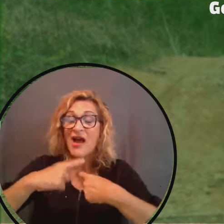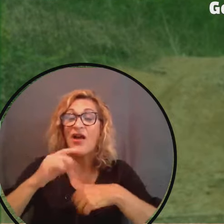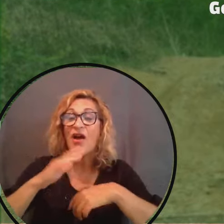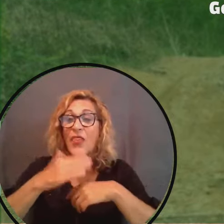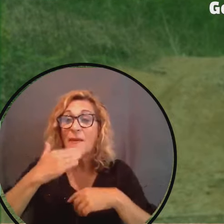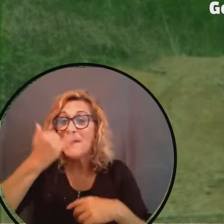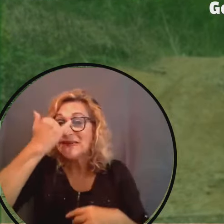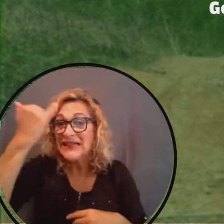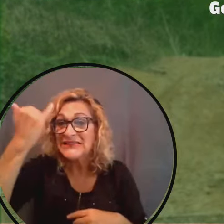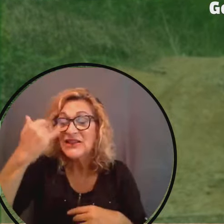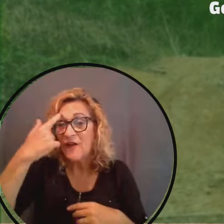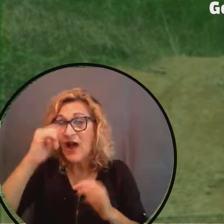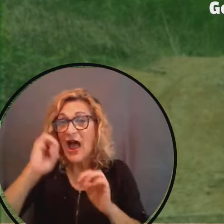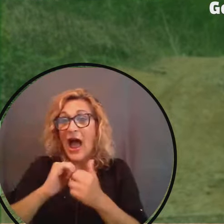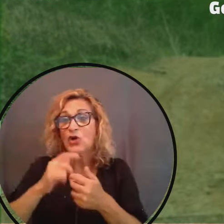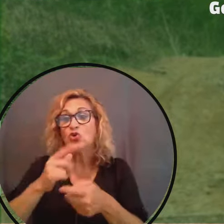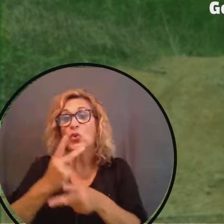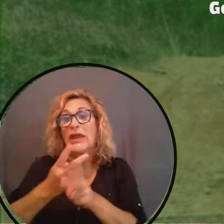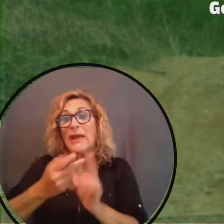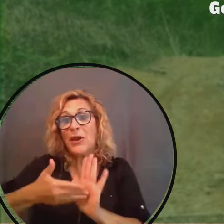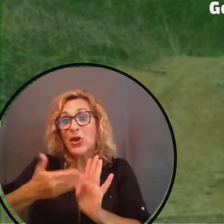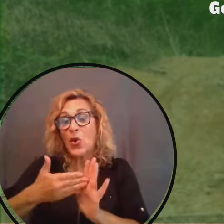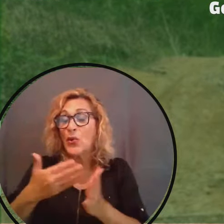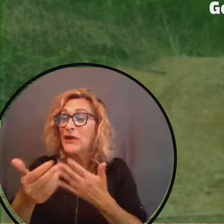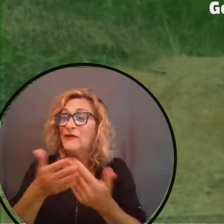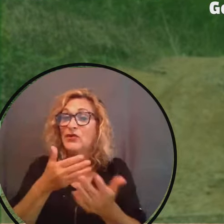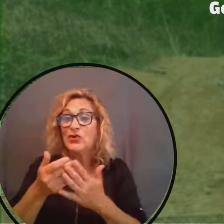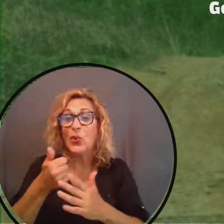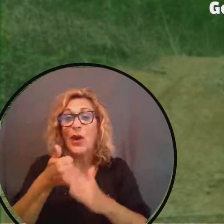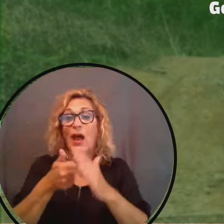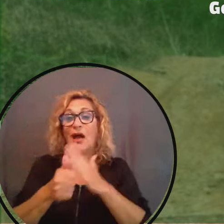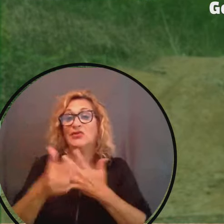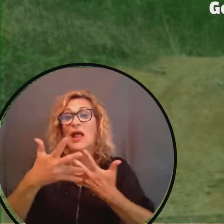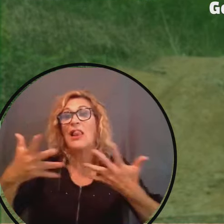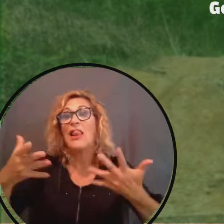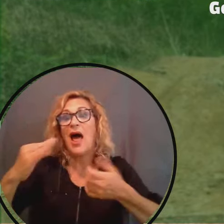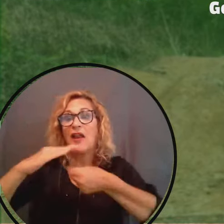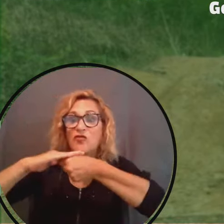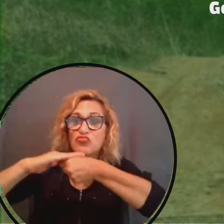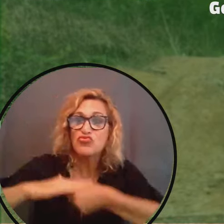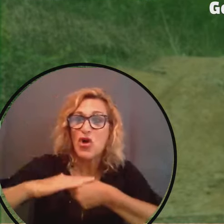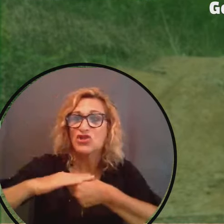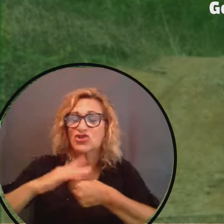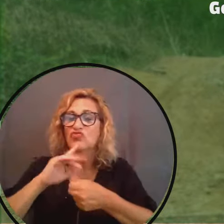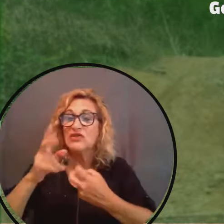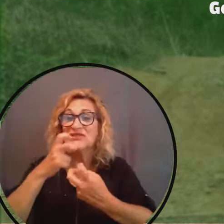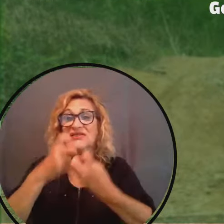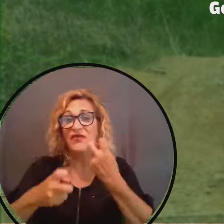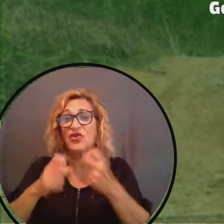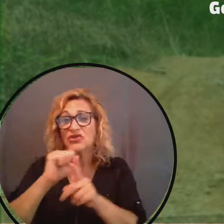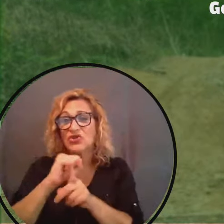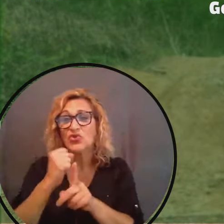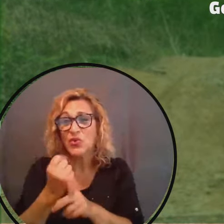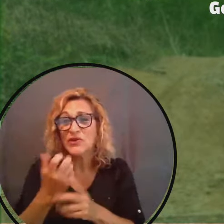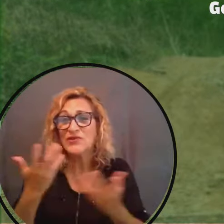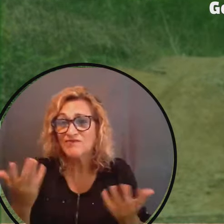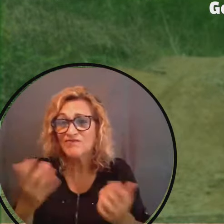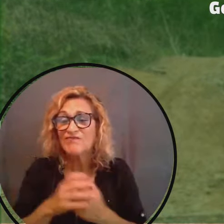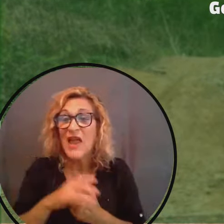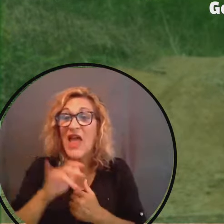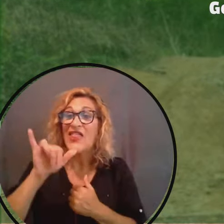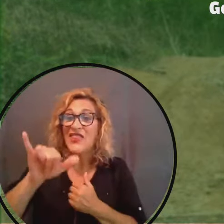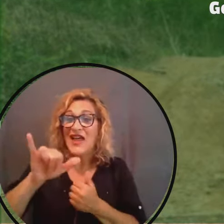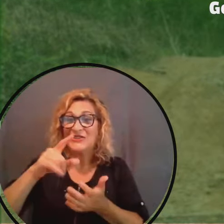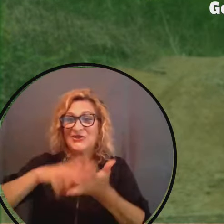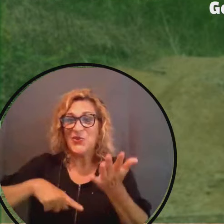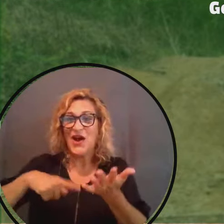how to keep it going, even though we're under immense pressure and difficult circumstances. So that is what today's